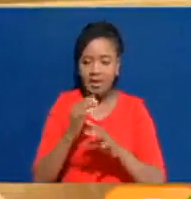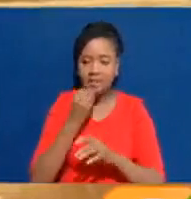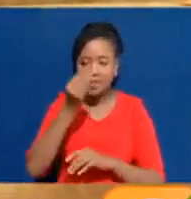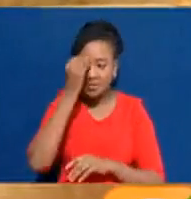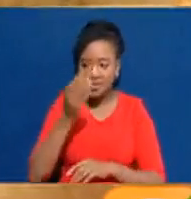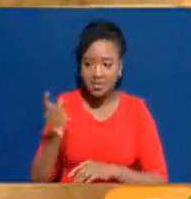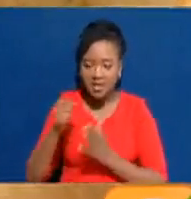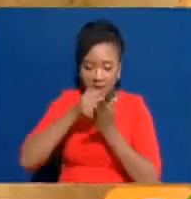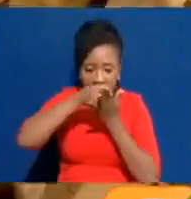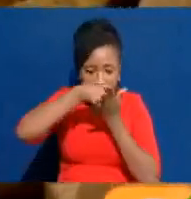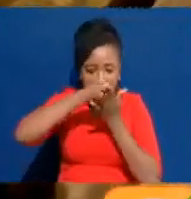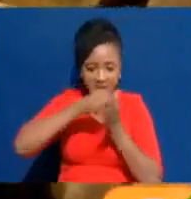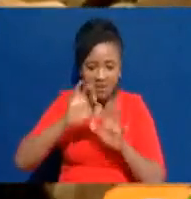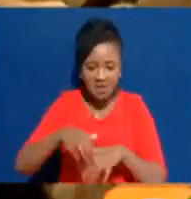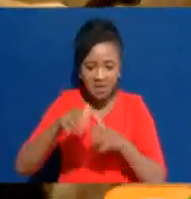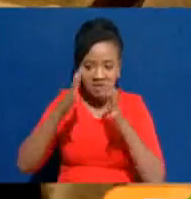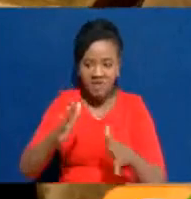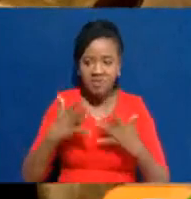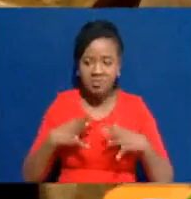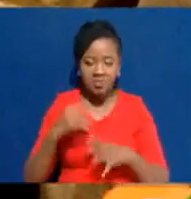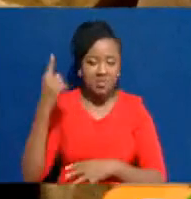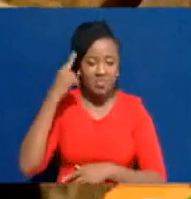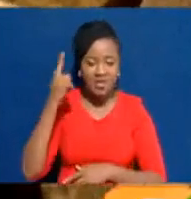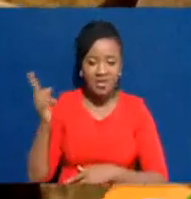therefore the neighbors would actually think that the guy is